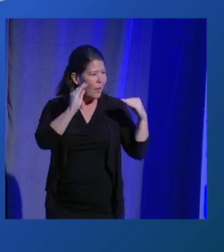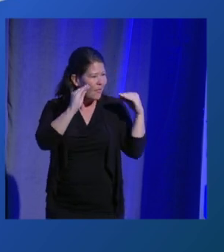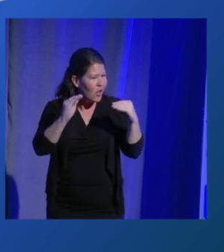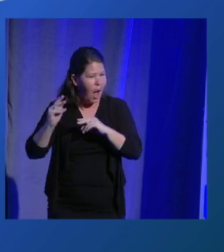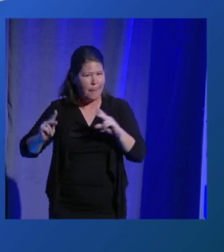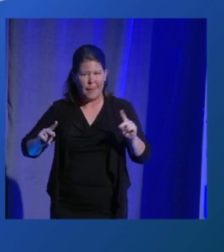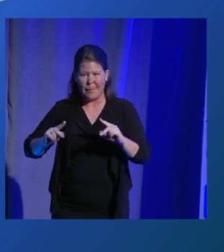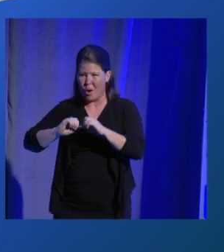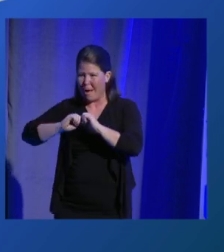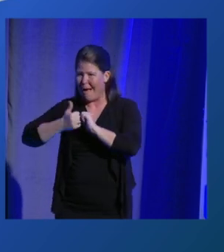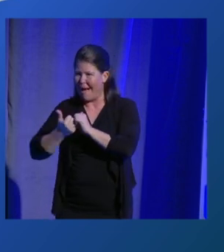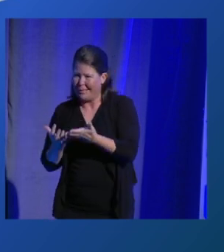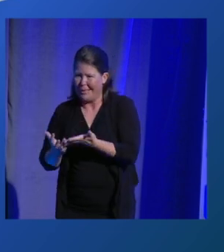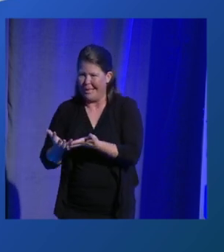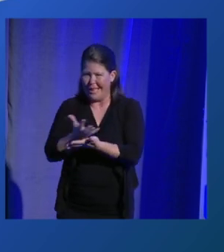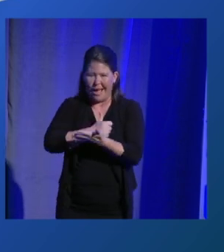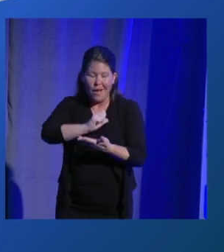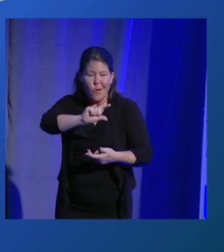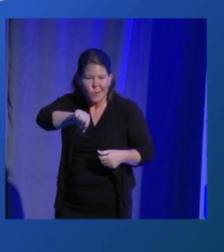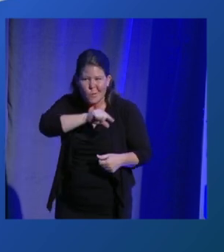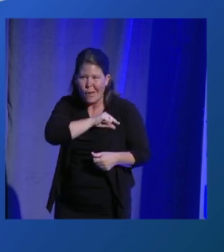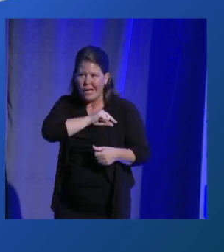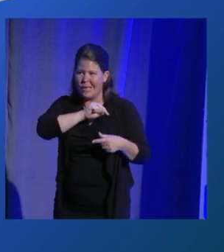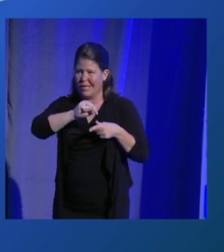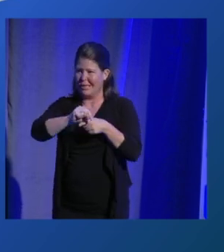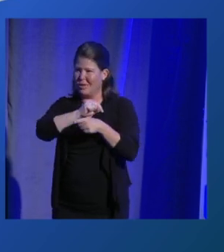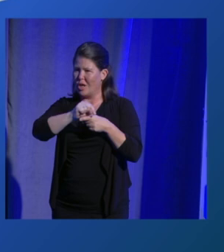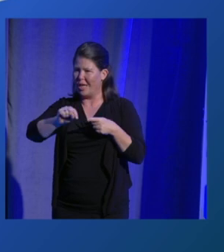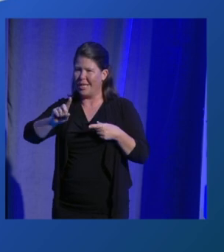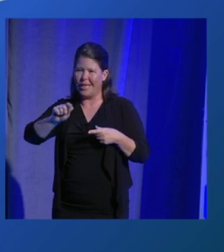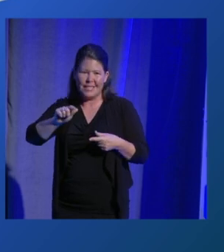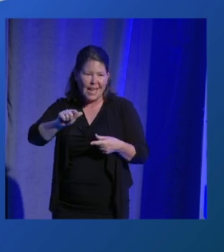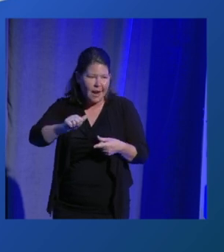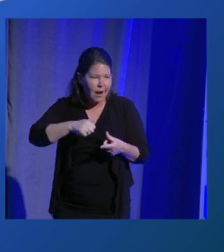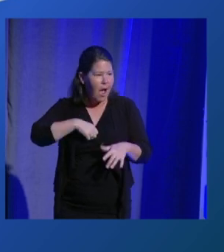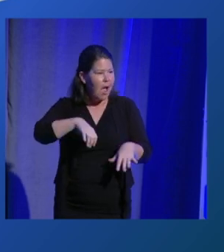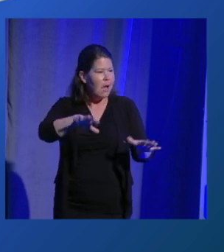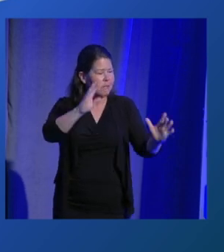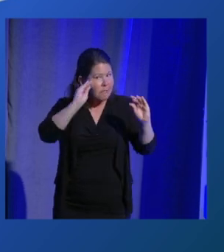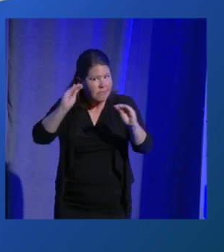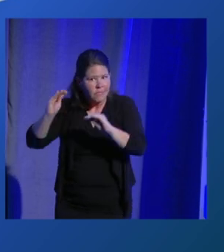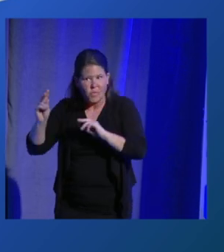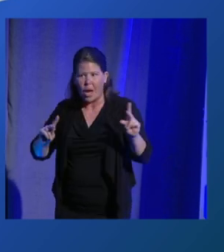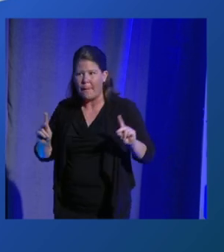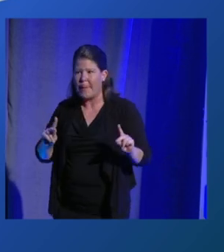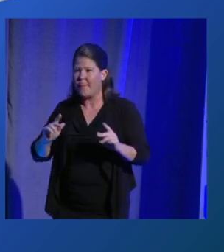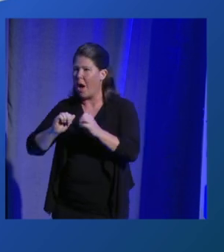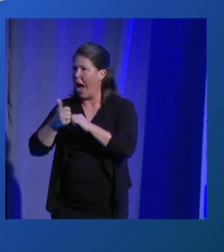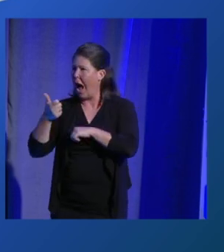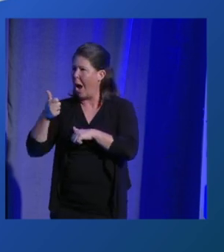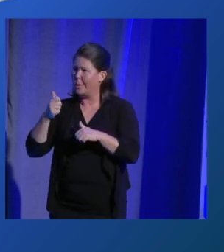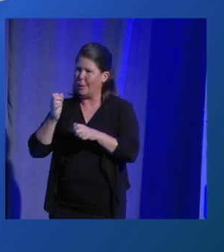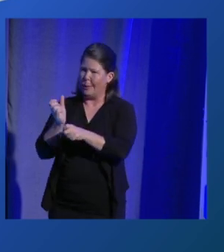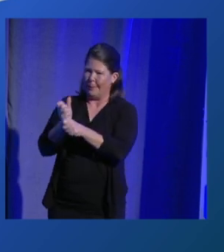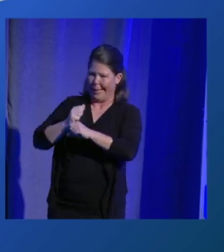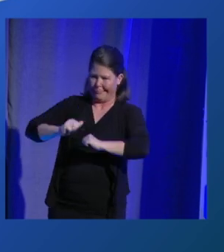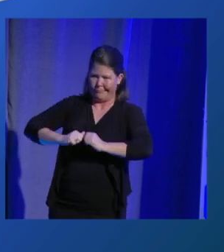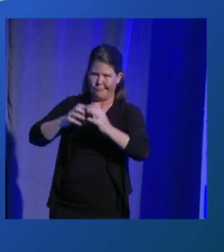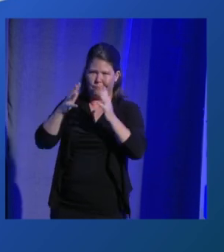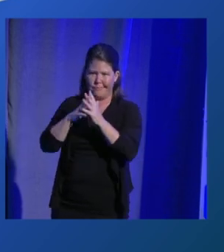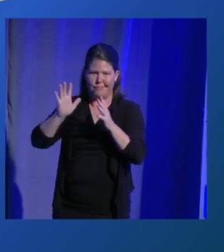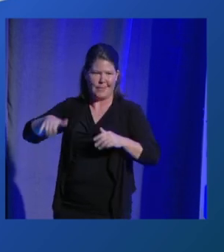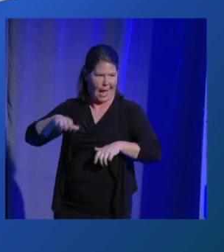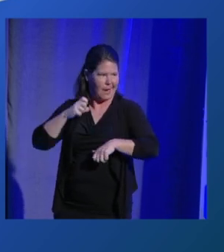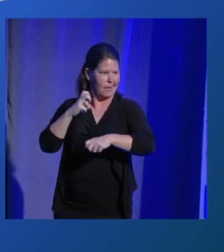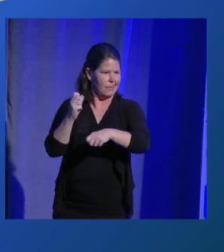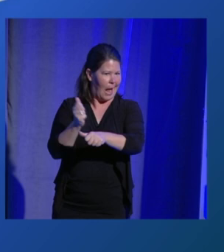data we've held projects to teach people how to develop these algorithms work with universities around the world uh with